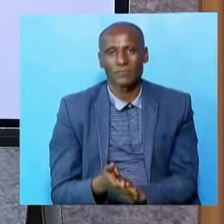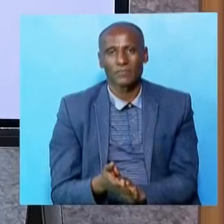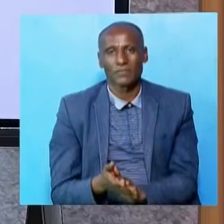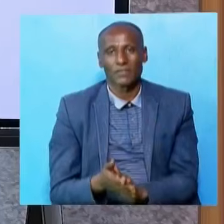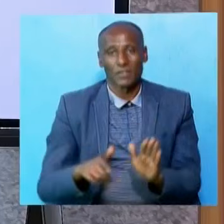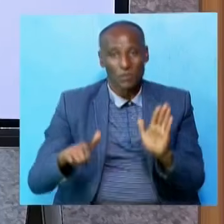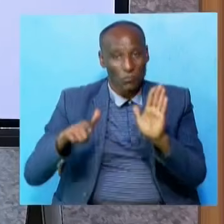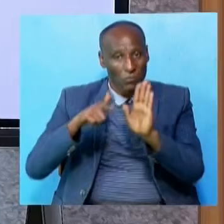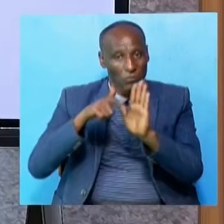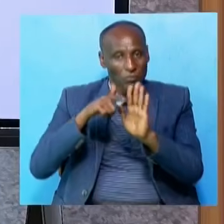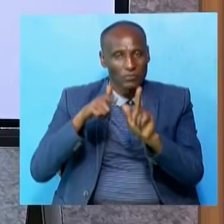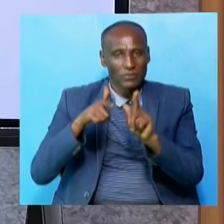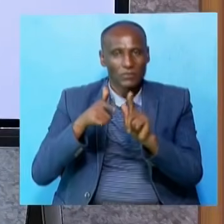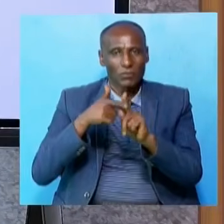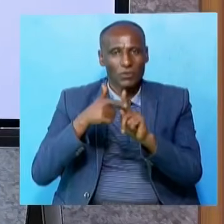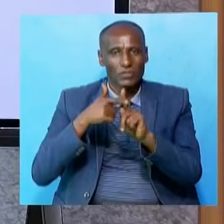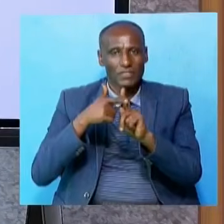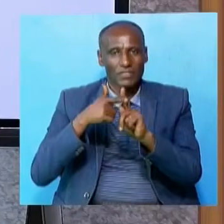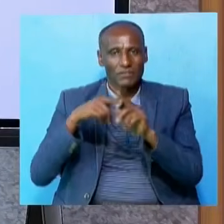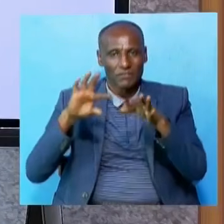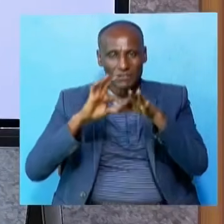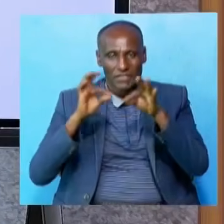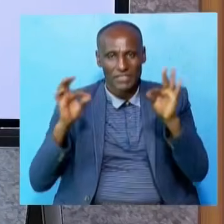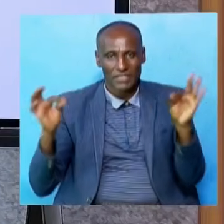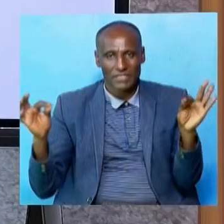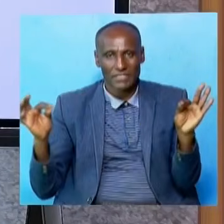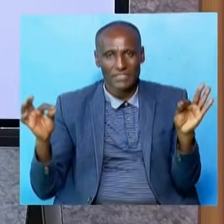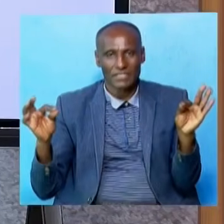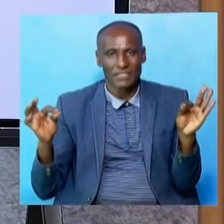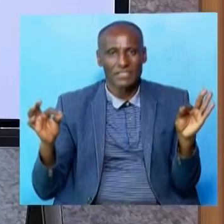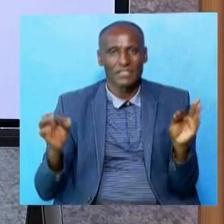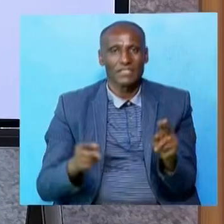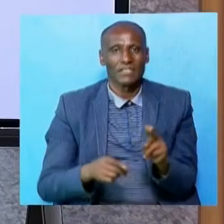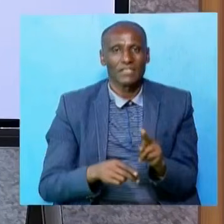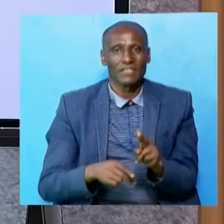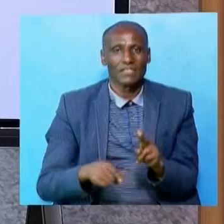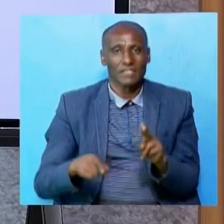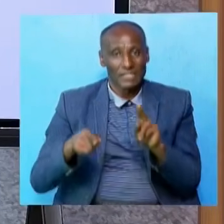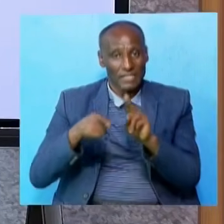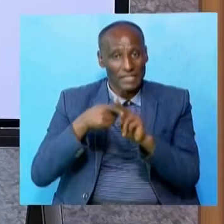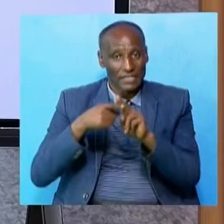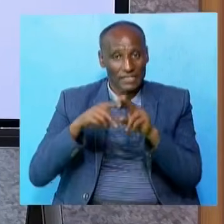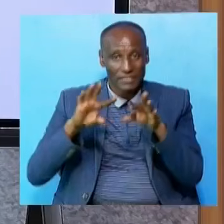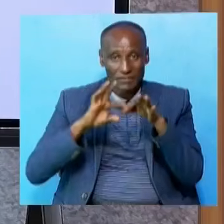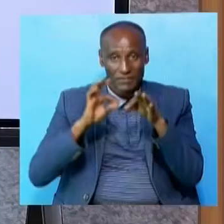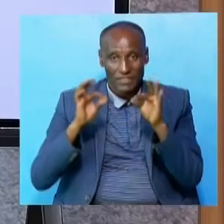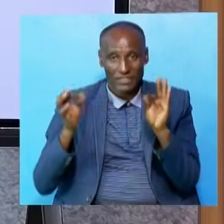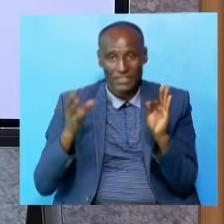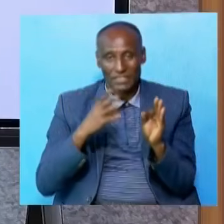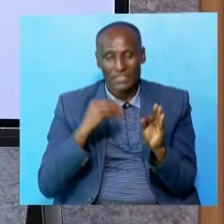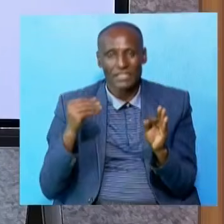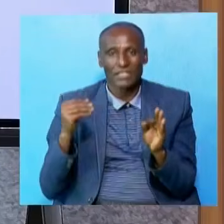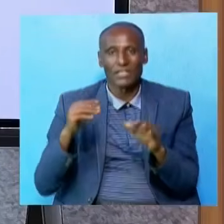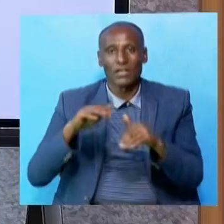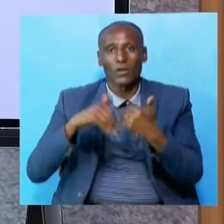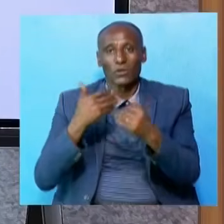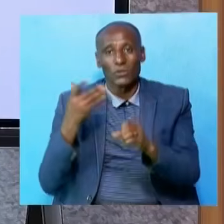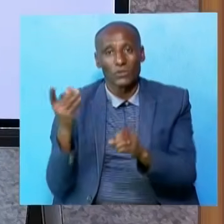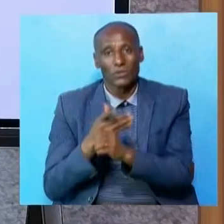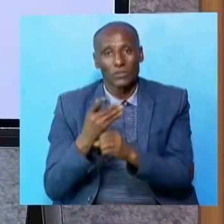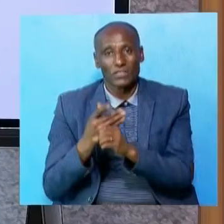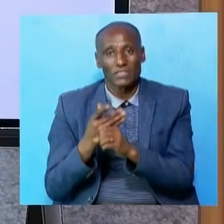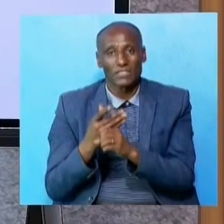positive sentence, how to make positive sentence negative, and finally, how to construct a question